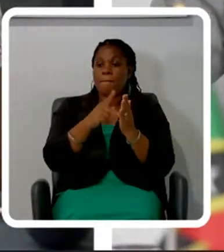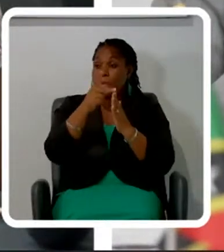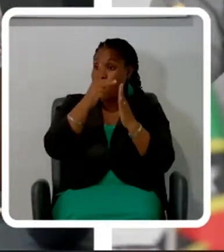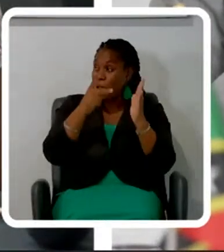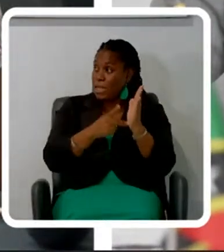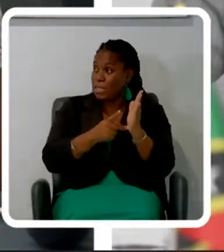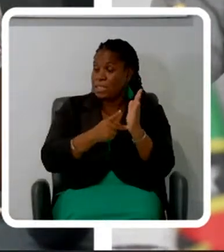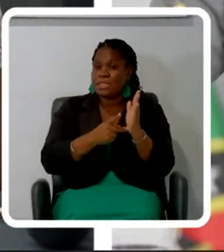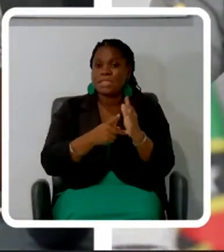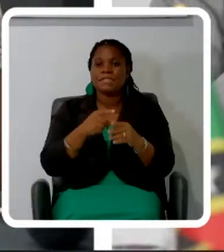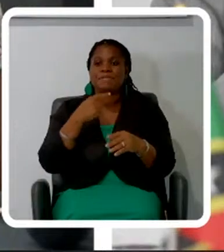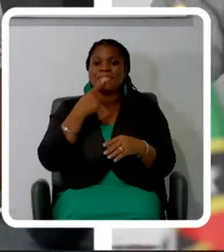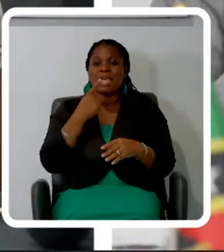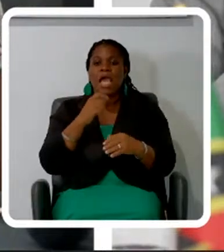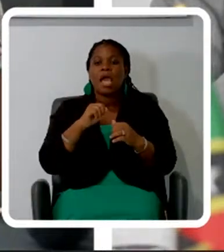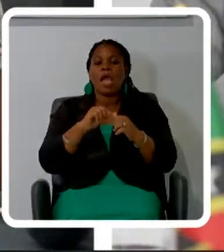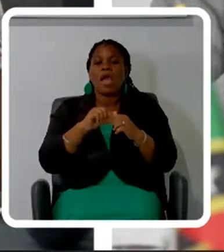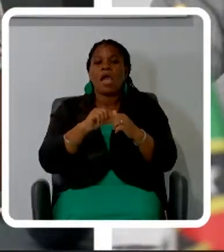how they are prescribed.